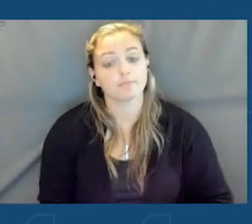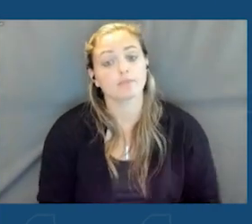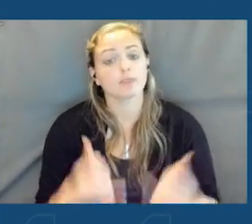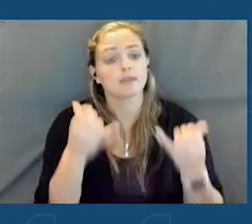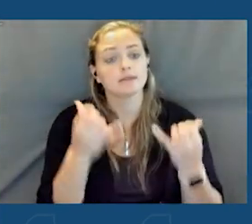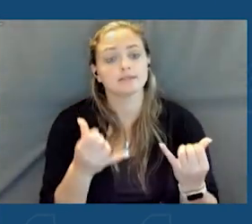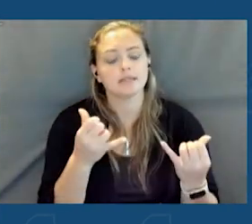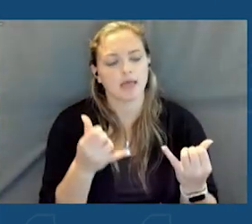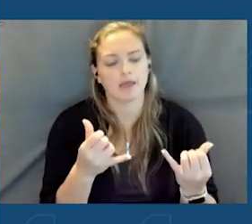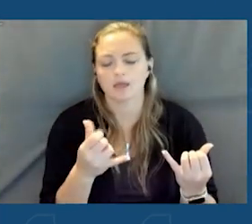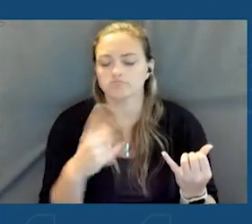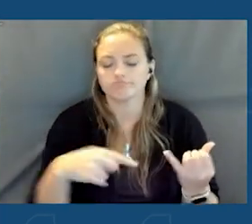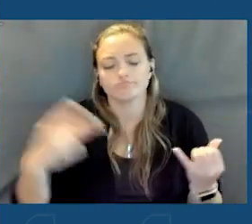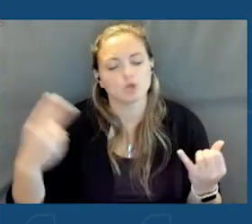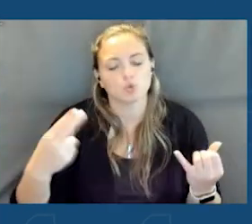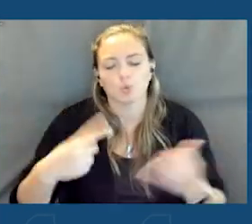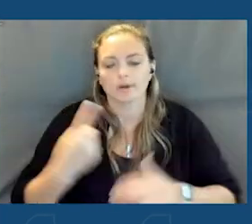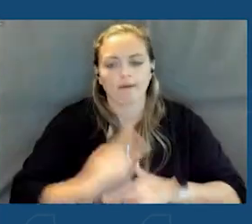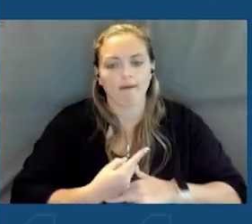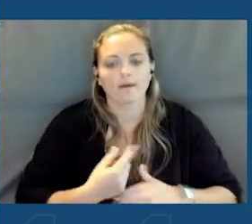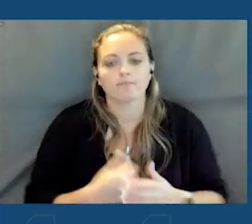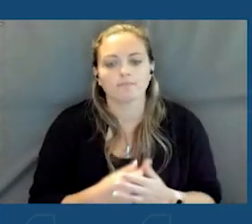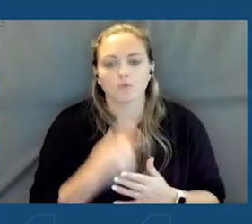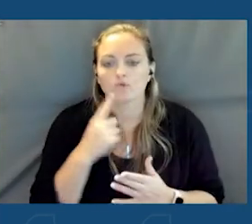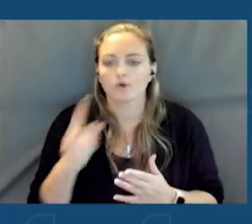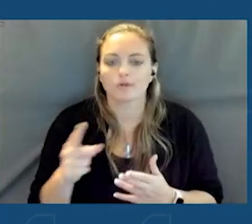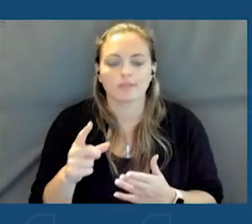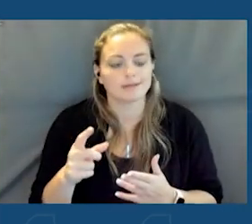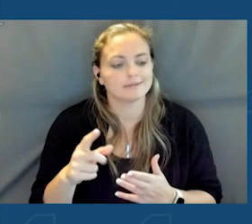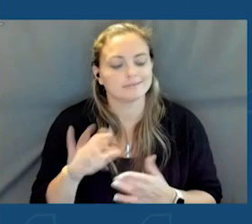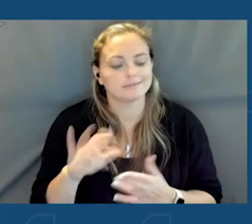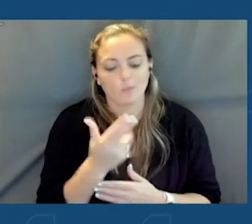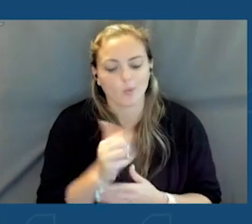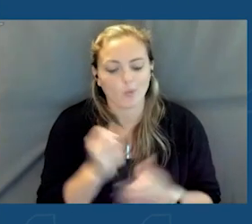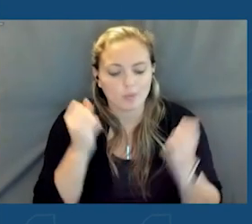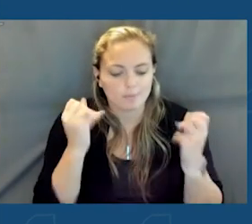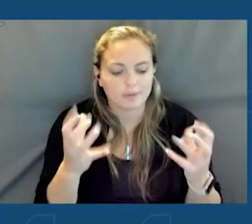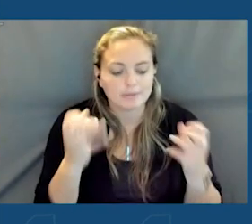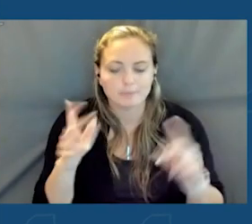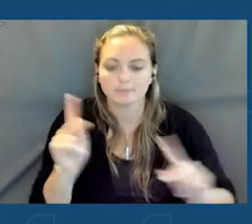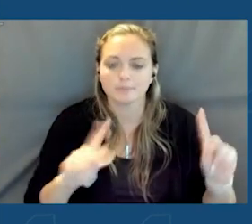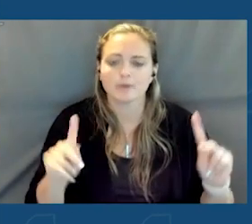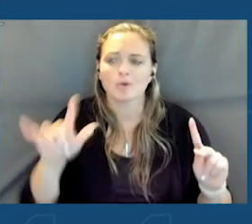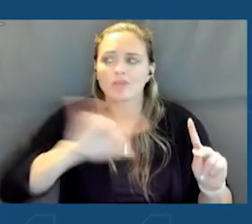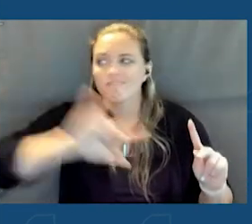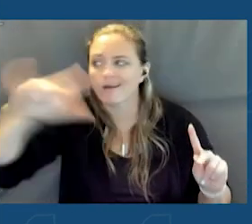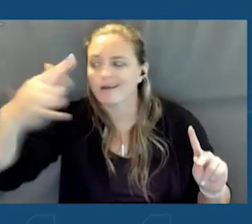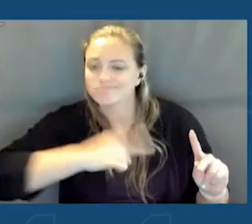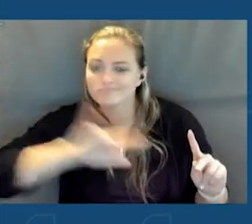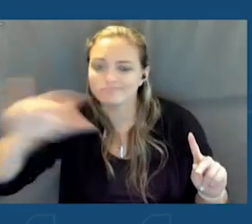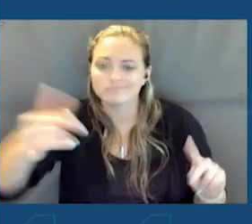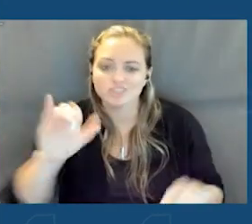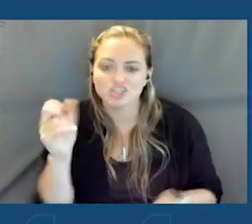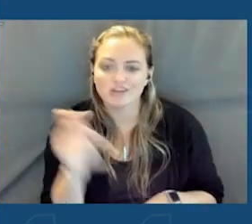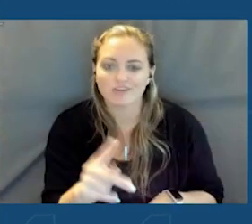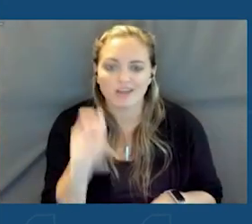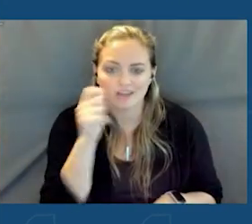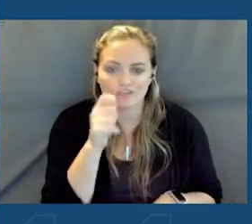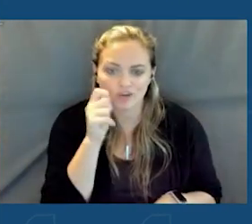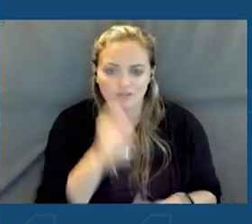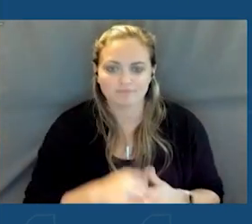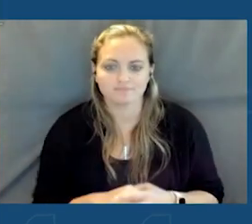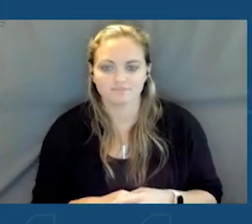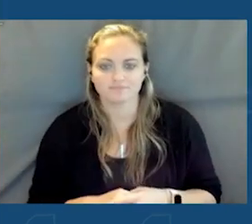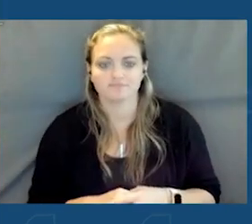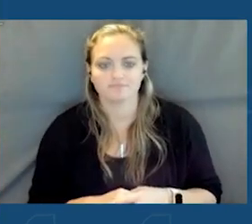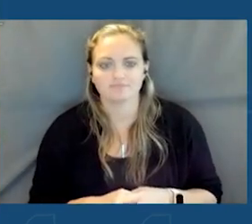a historic day for this borough and the millions of people who fly in and out of JFK Airport. You